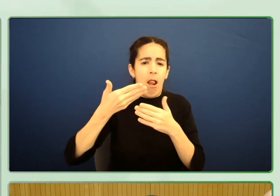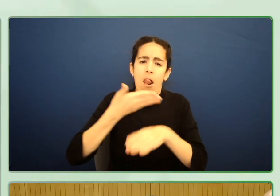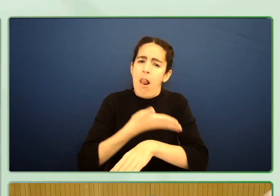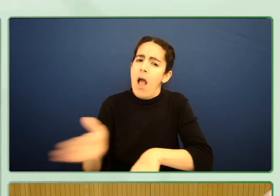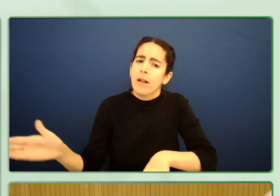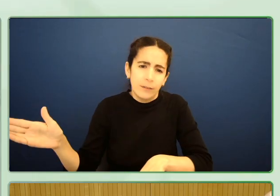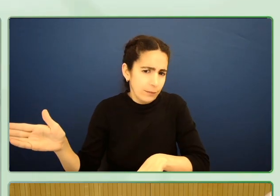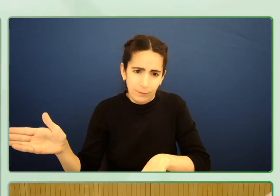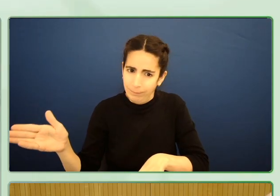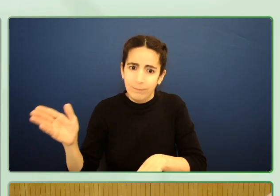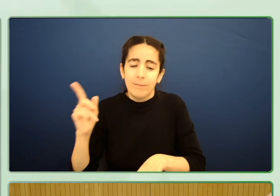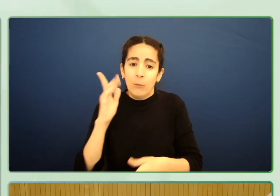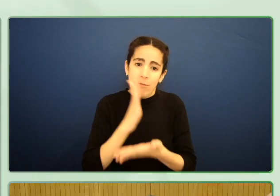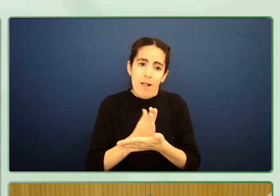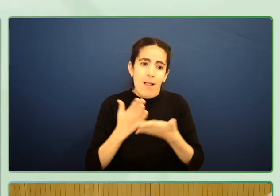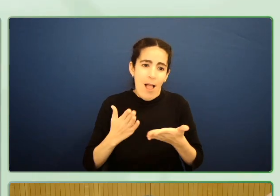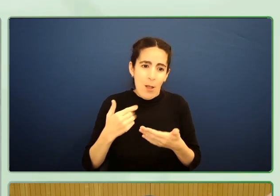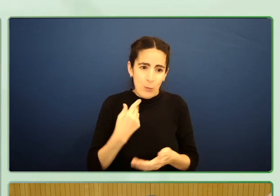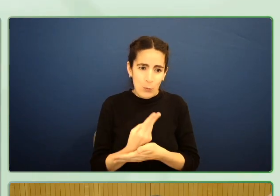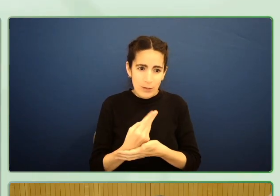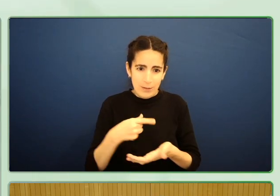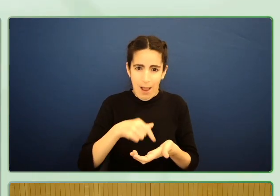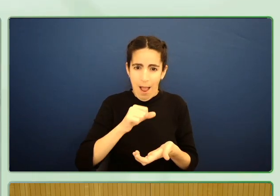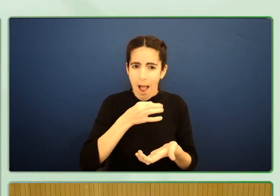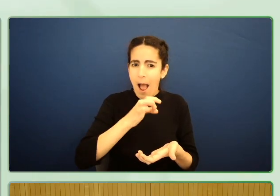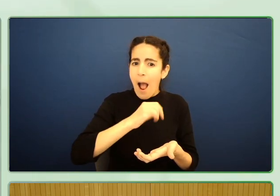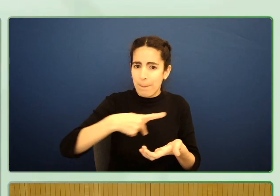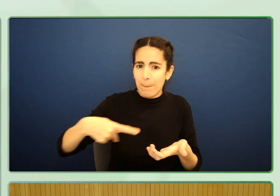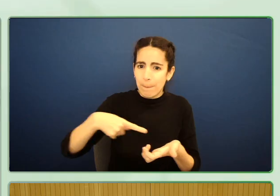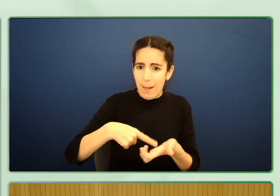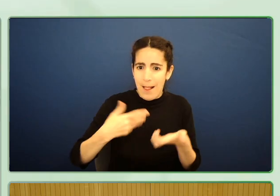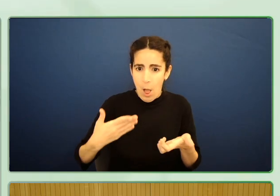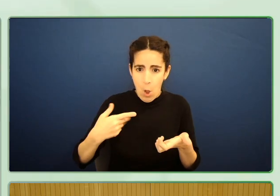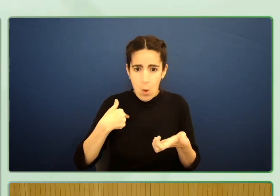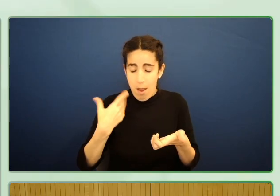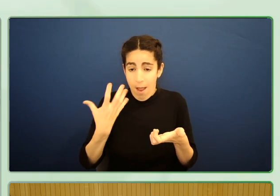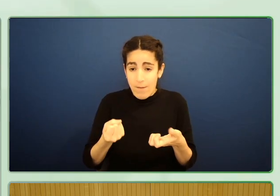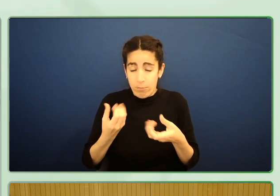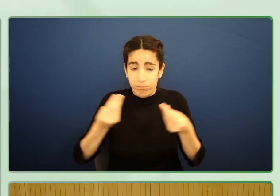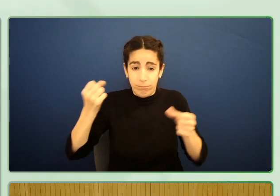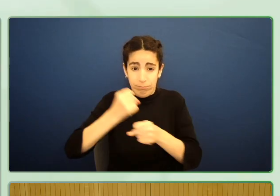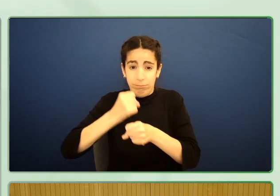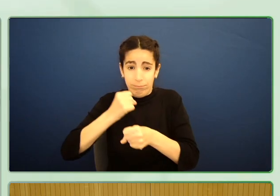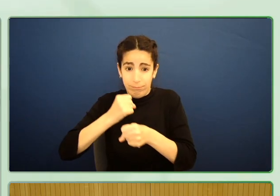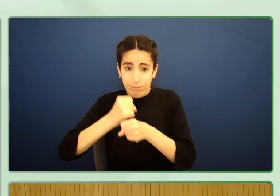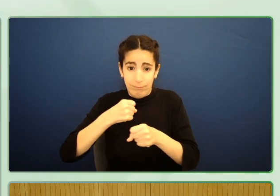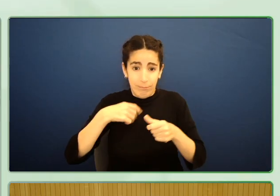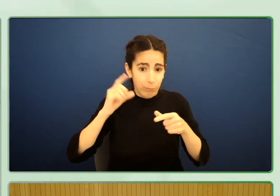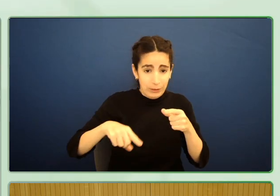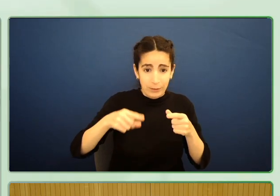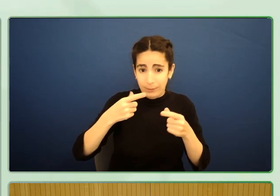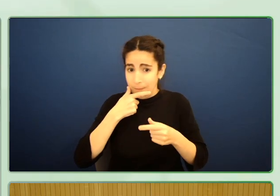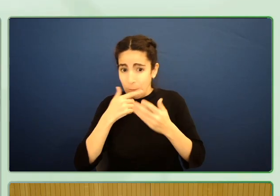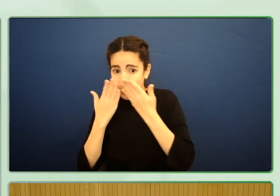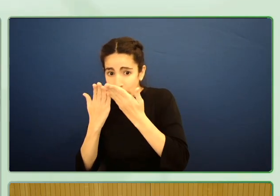lot overwhelmed. I'm a mix of things that I study. I am a developer, but also history